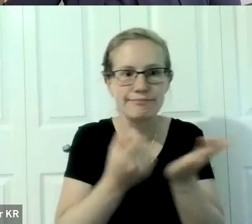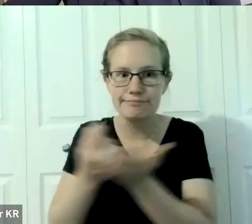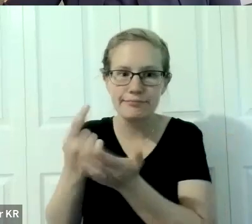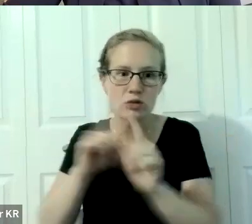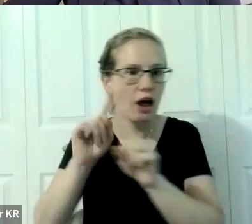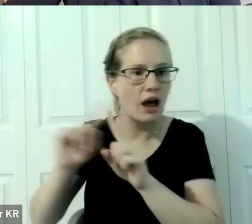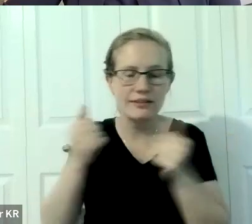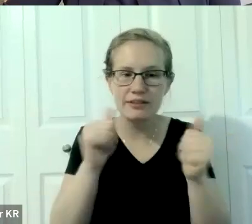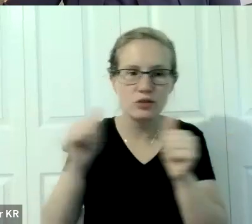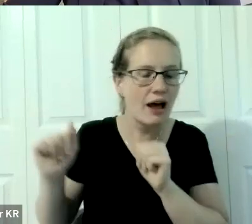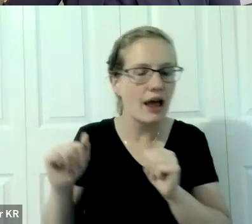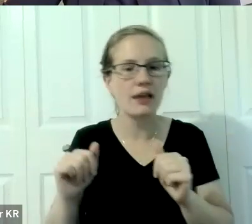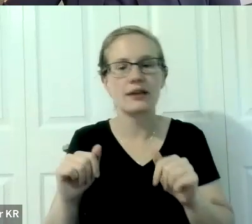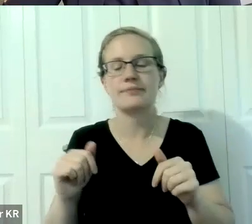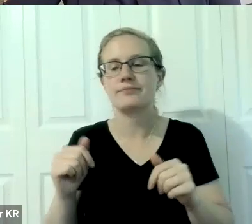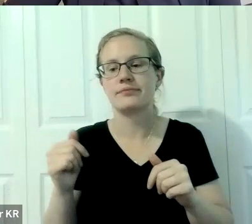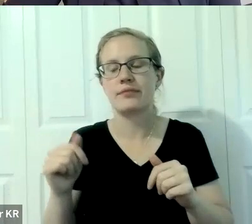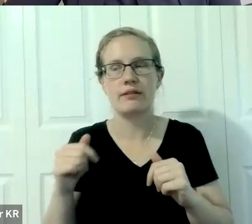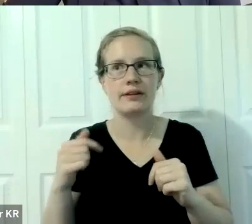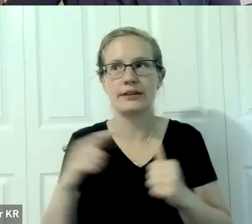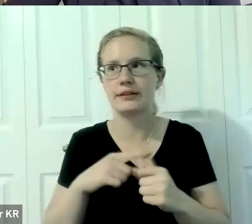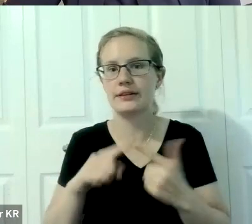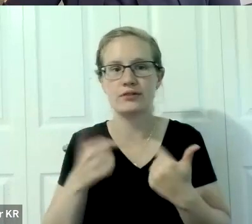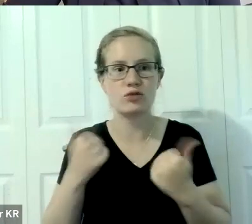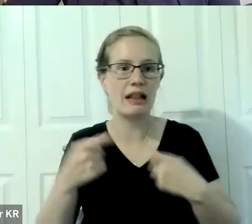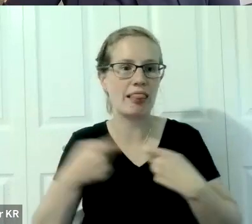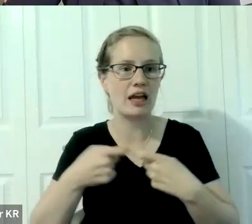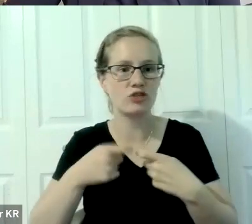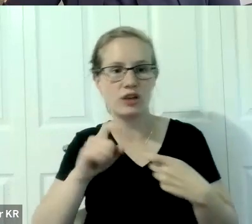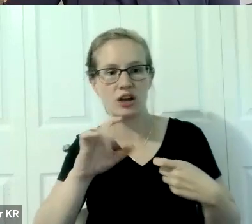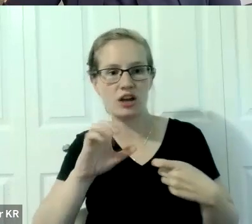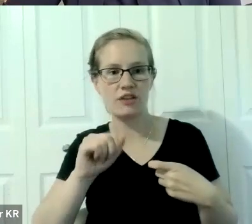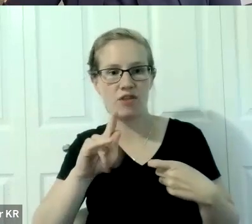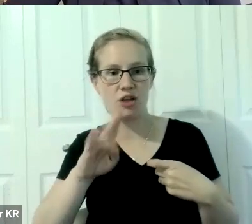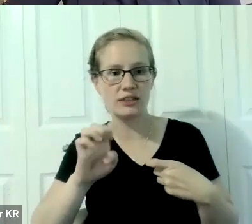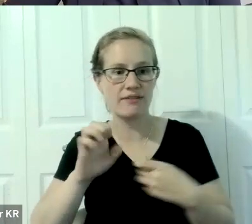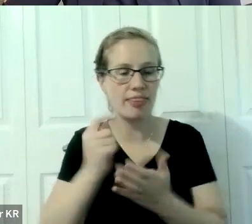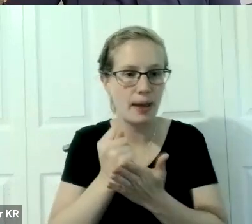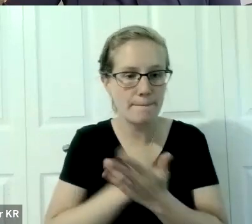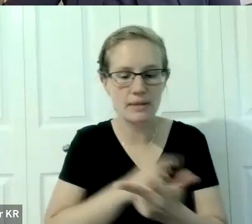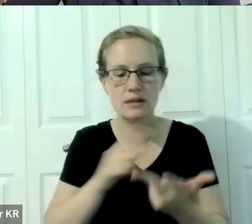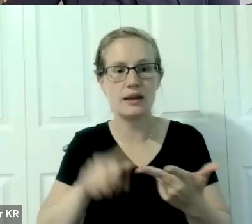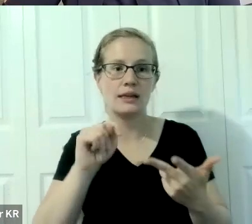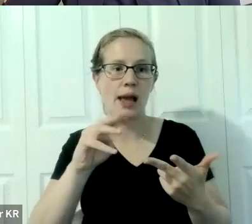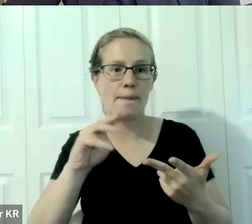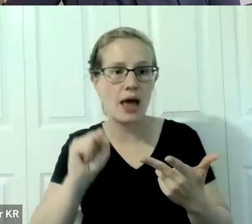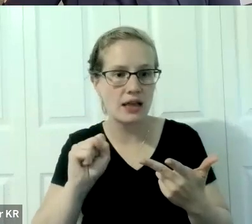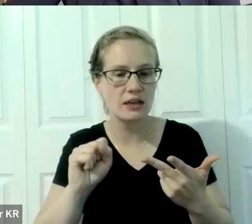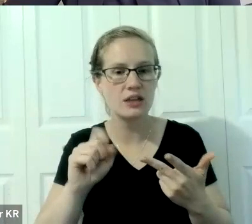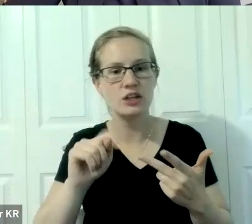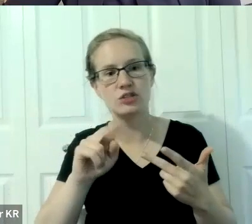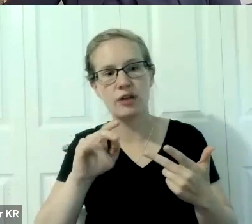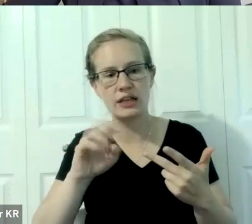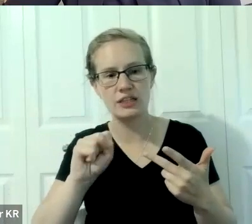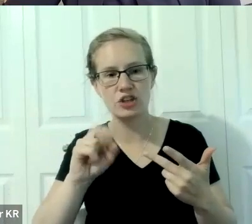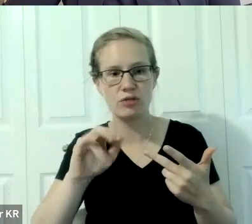know. I've tried electroconvulsive therapy, TMS,